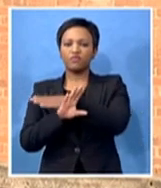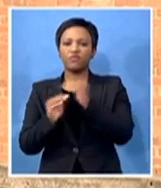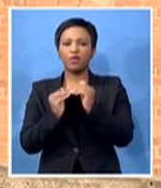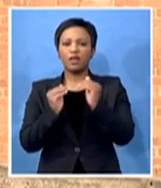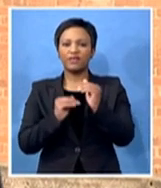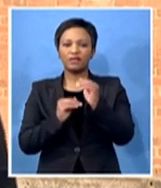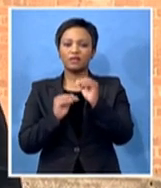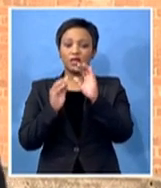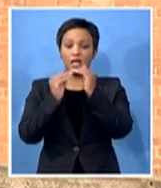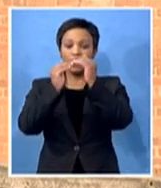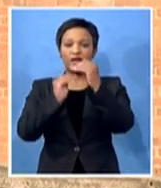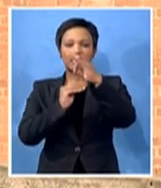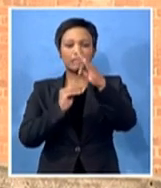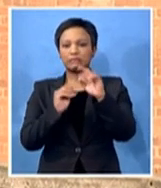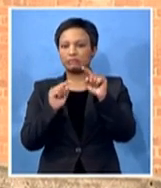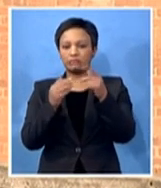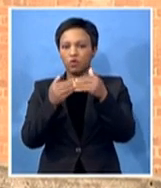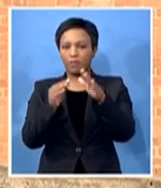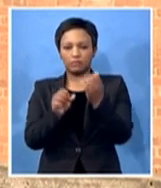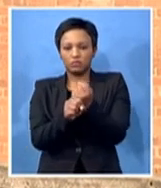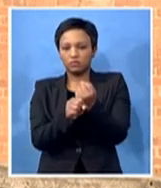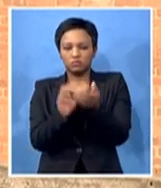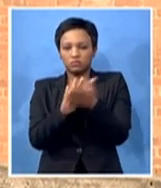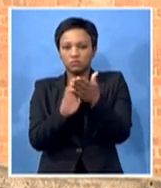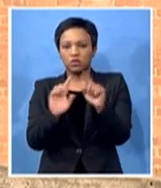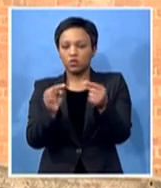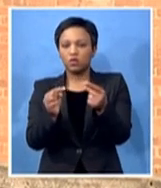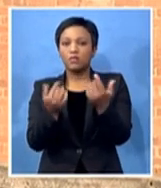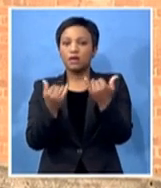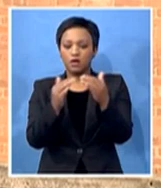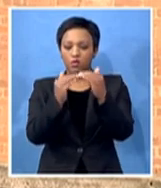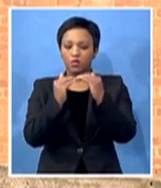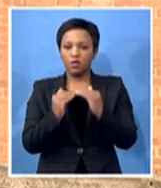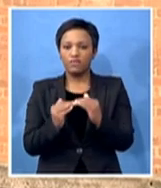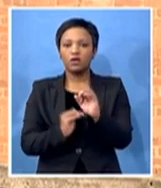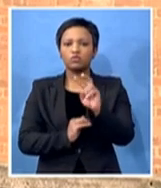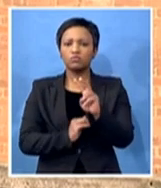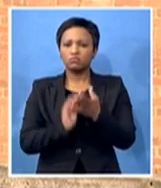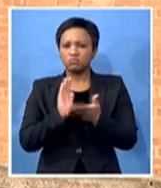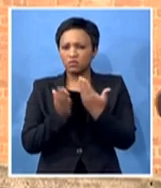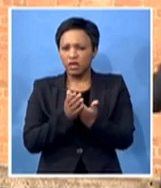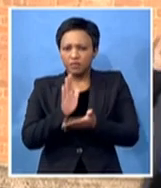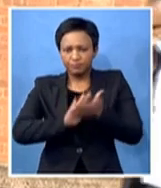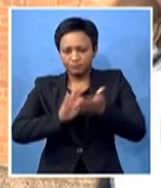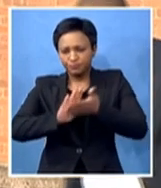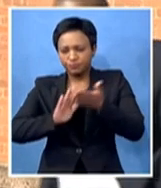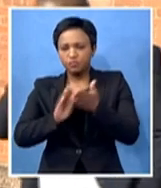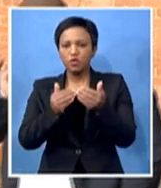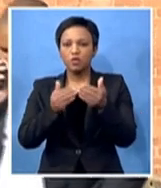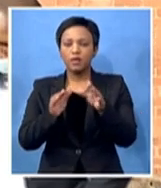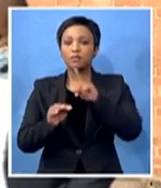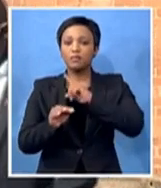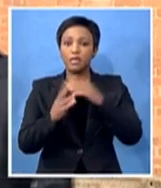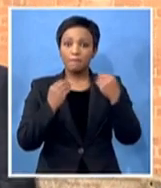obviously, level 2, they are now allowed to operate, which will sort of save their businesses from going under. But obviously